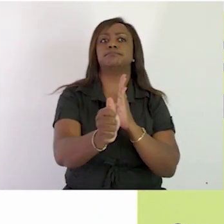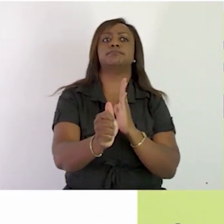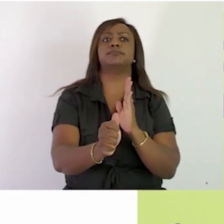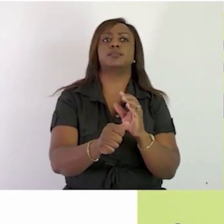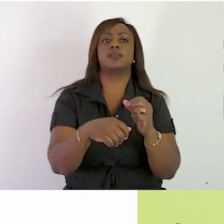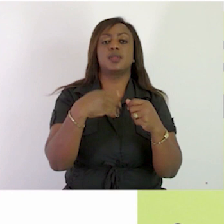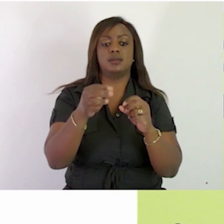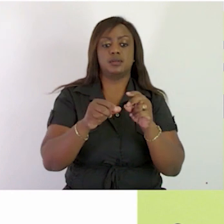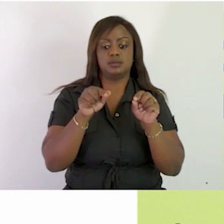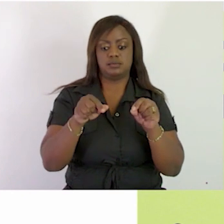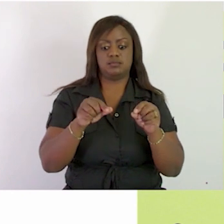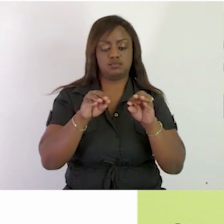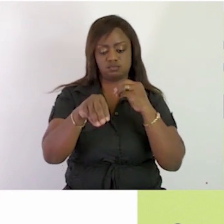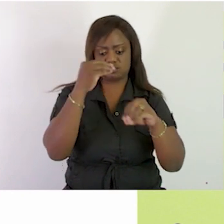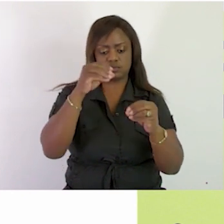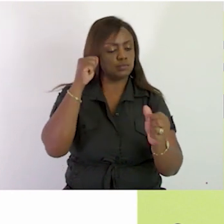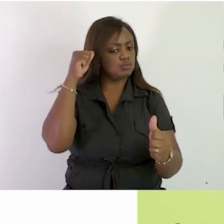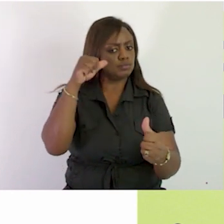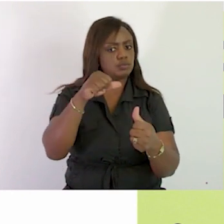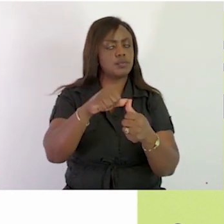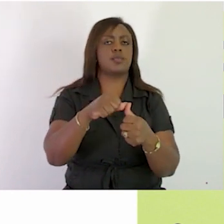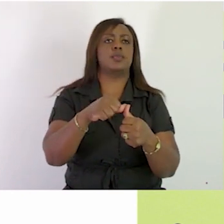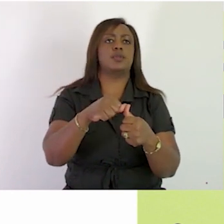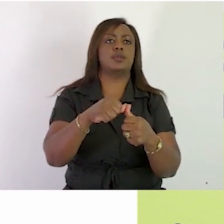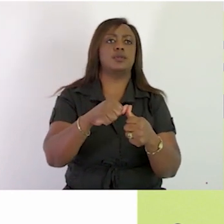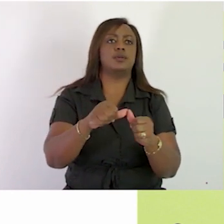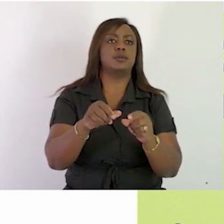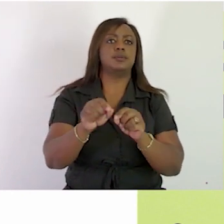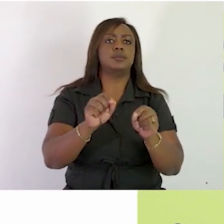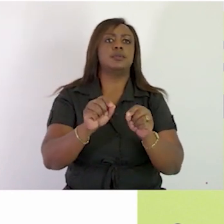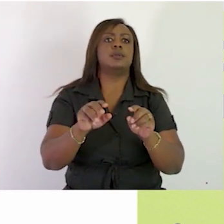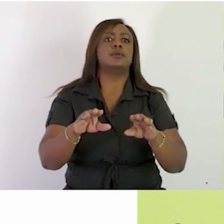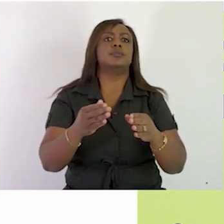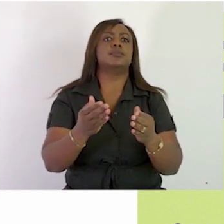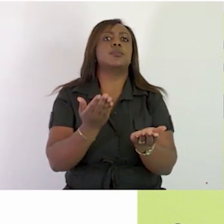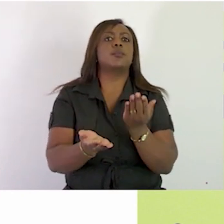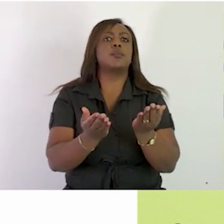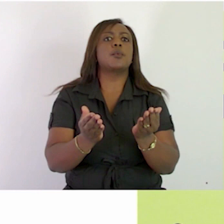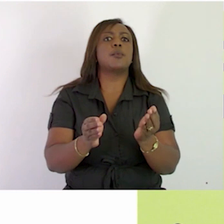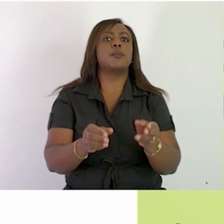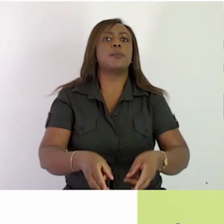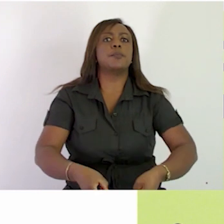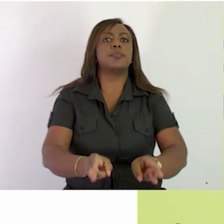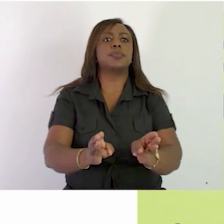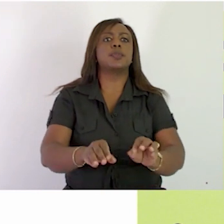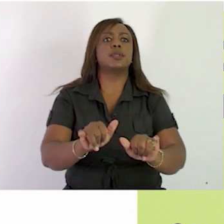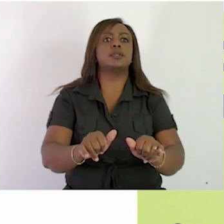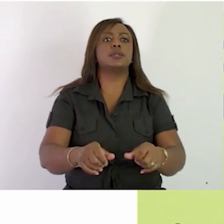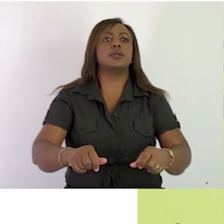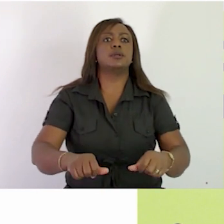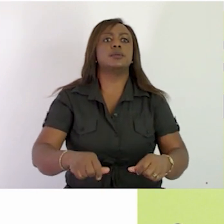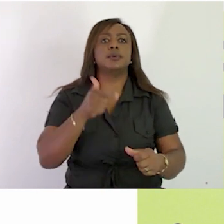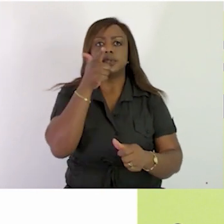lesson, you should be able to discuss and compare methods of maintaining sexual health. And you should be able